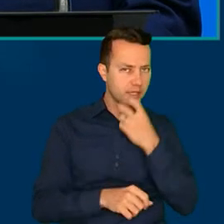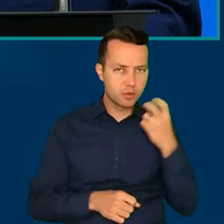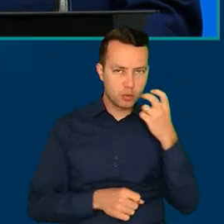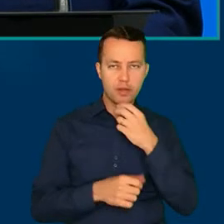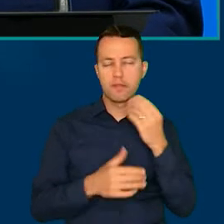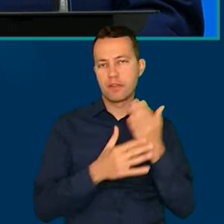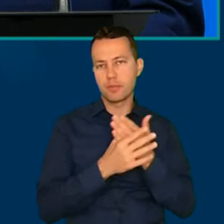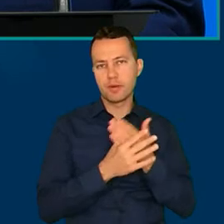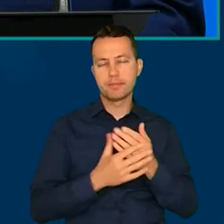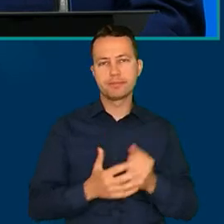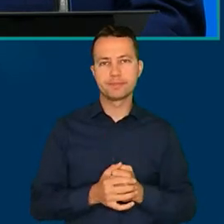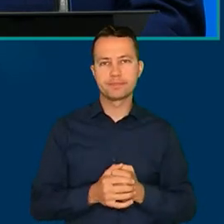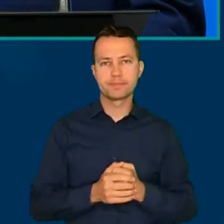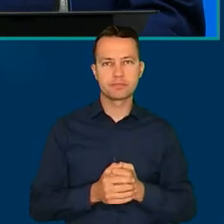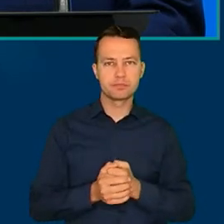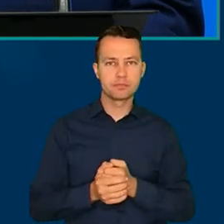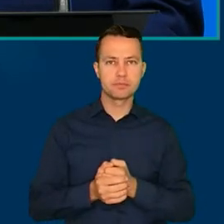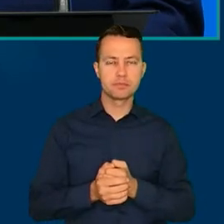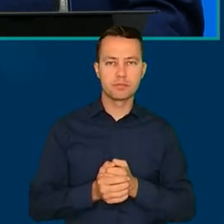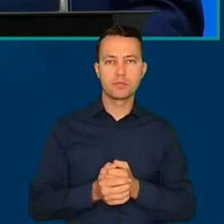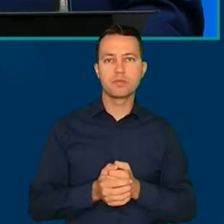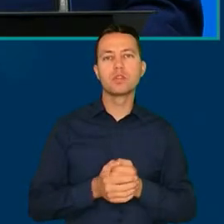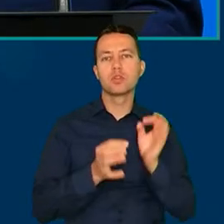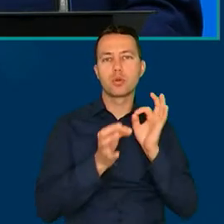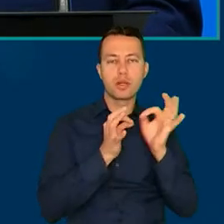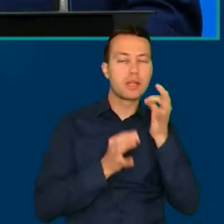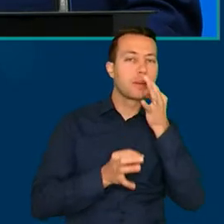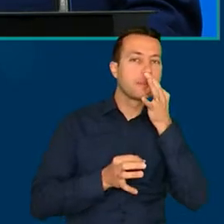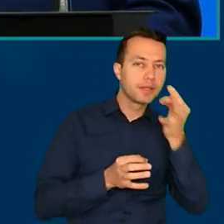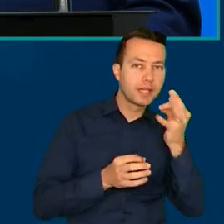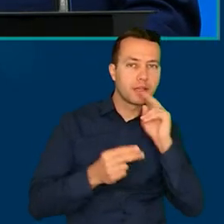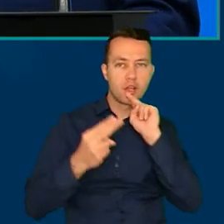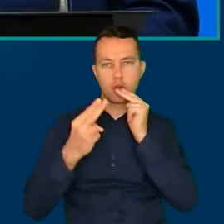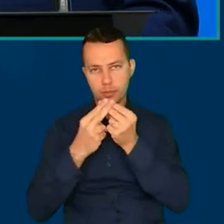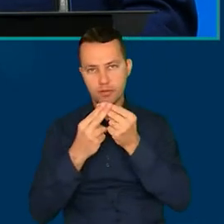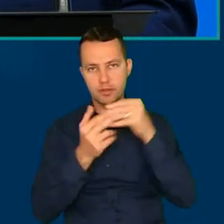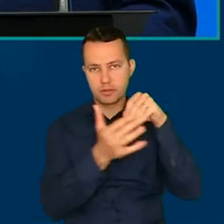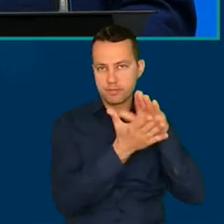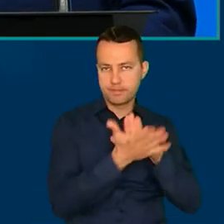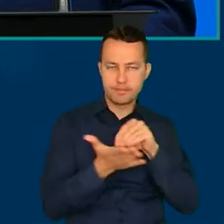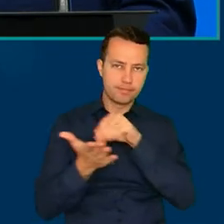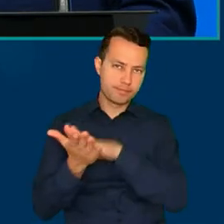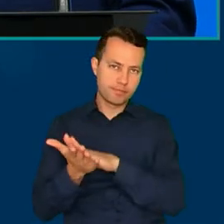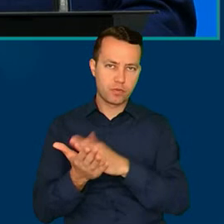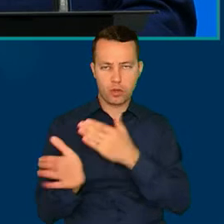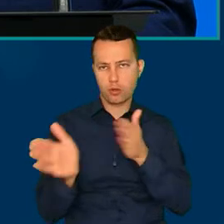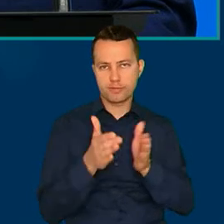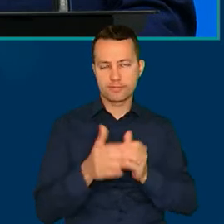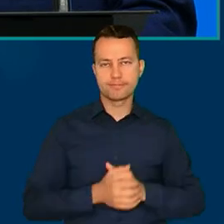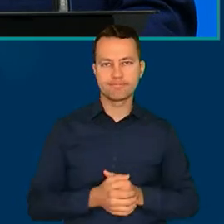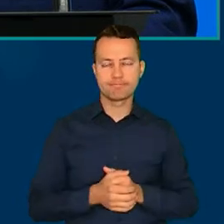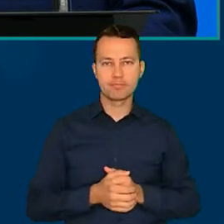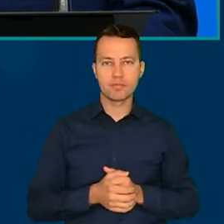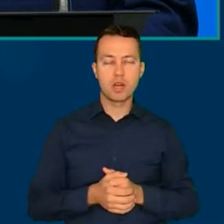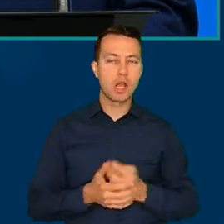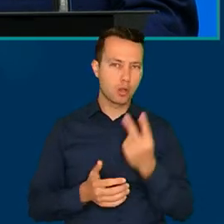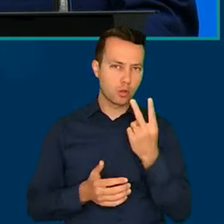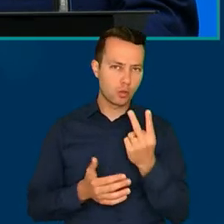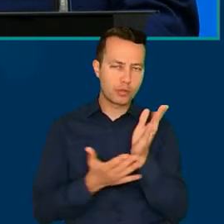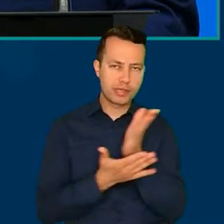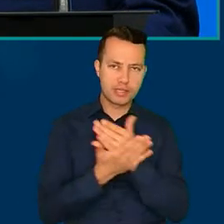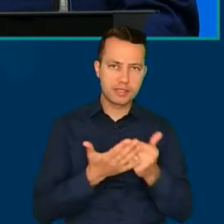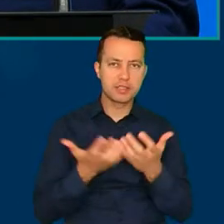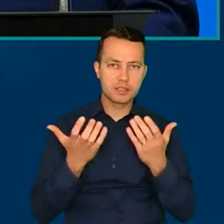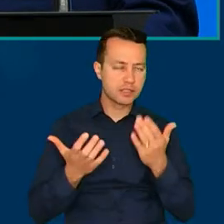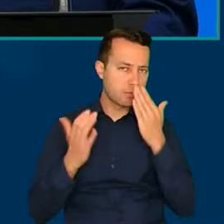are also stakeholders. So this is how this is structured: question and answer. I'd like to show you the details of the